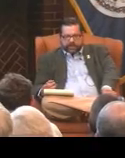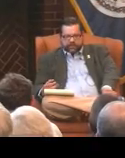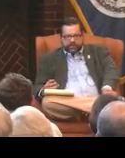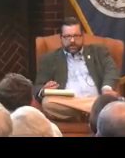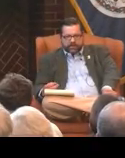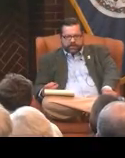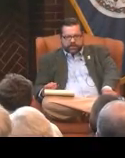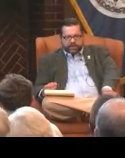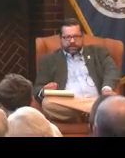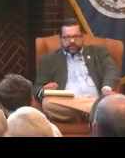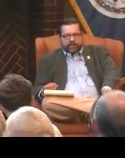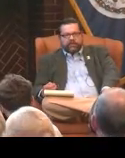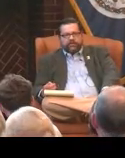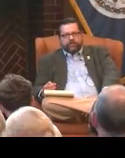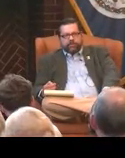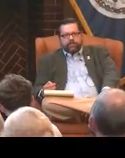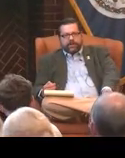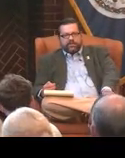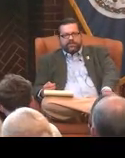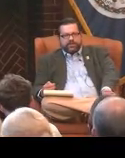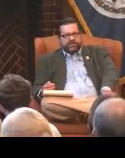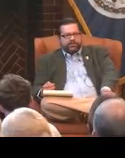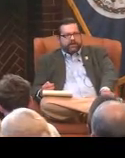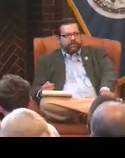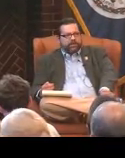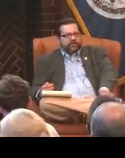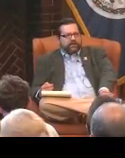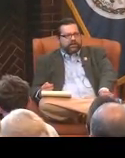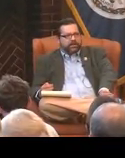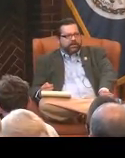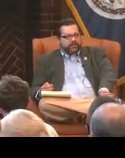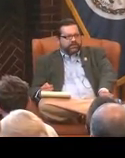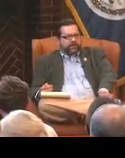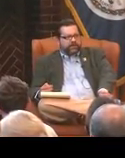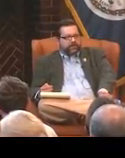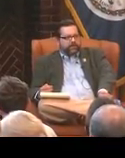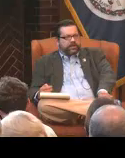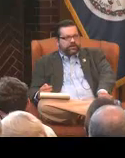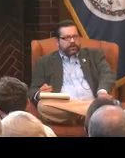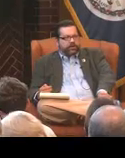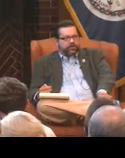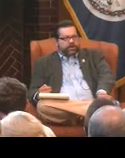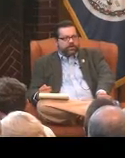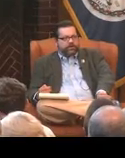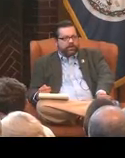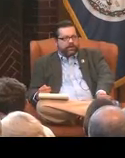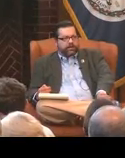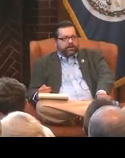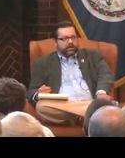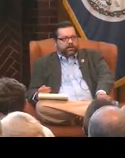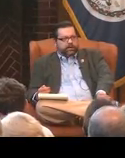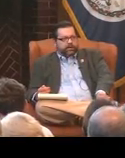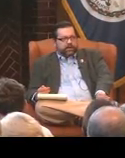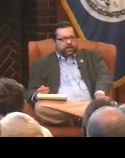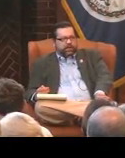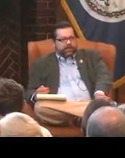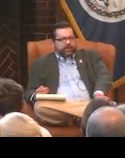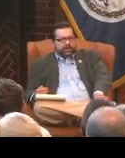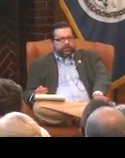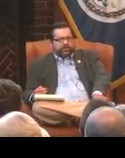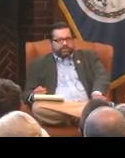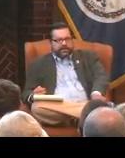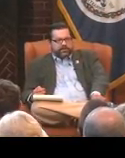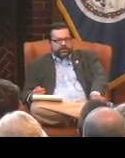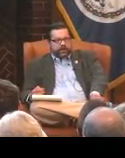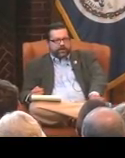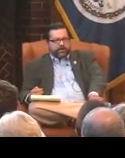Told me when I was young that he felt like he looked people in the eyes and said, "This is what I believe in, this is what I'm going to do," and then you go and you try to do it. That